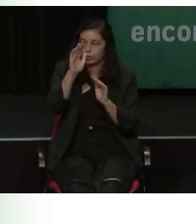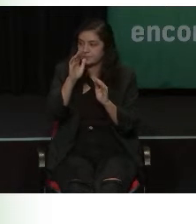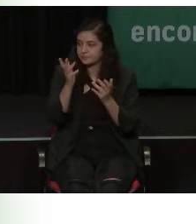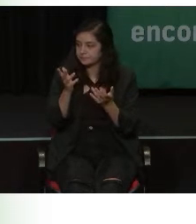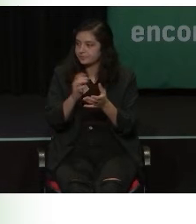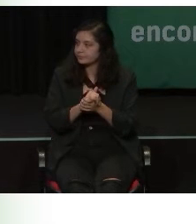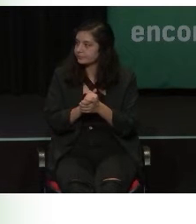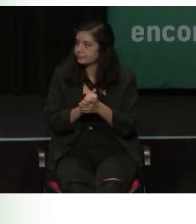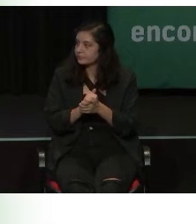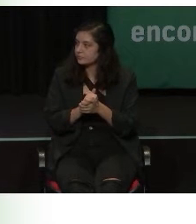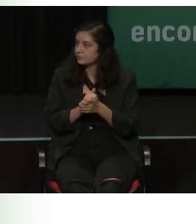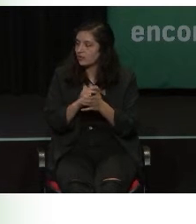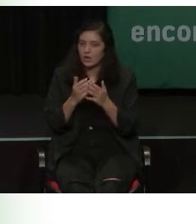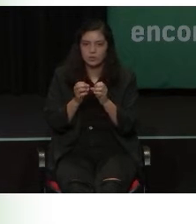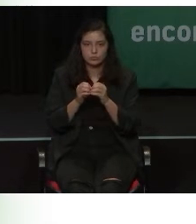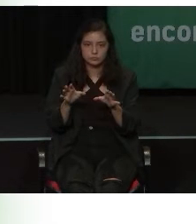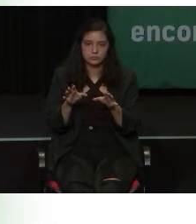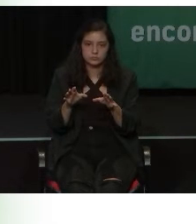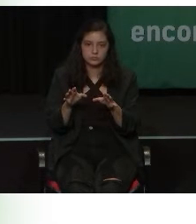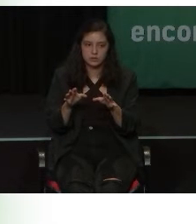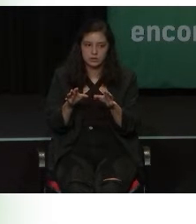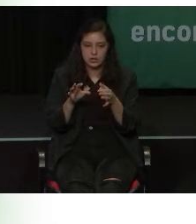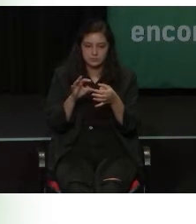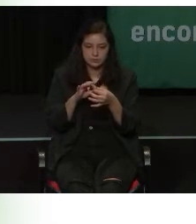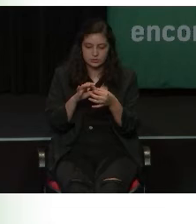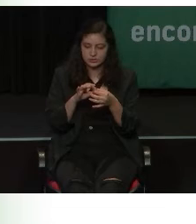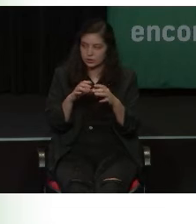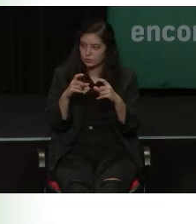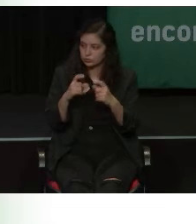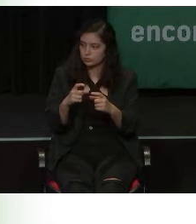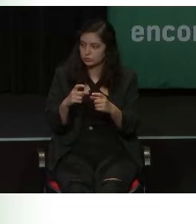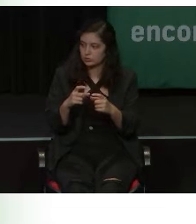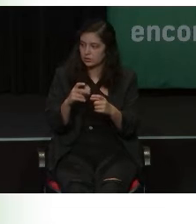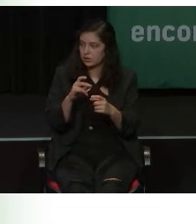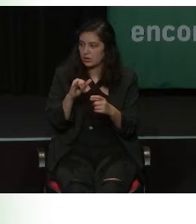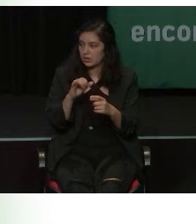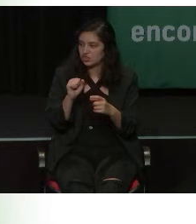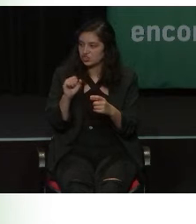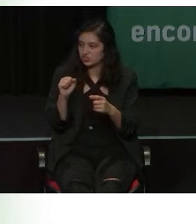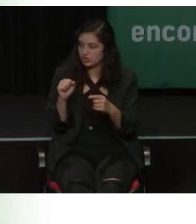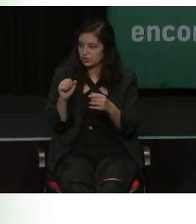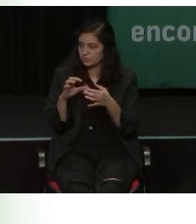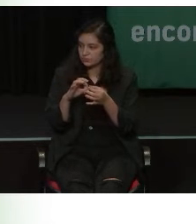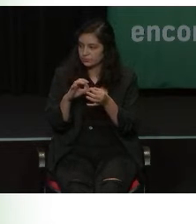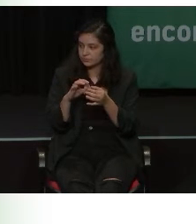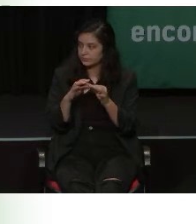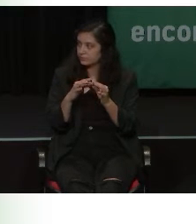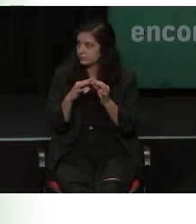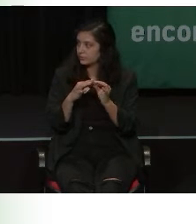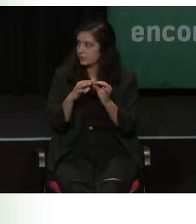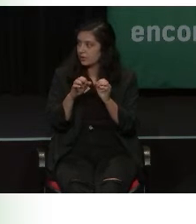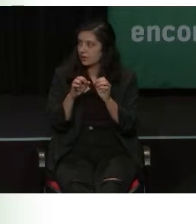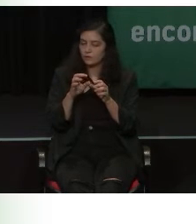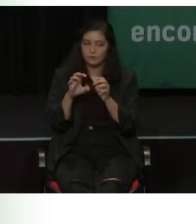We can see that there's a spread, so we are here on the log scale of the IgG titer. So there's a